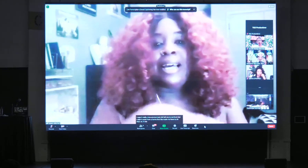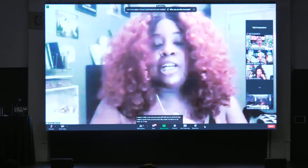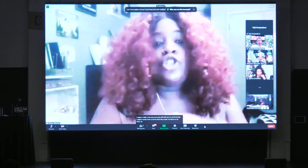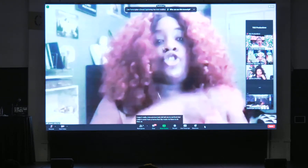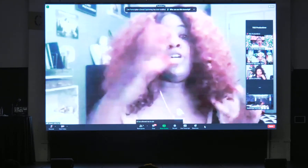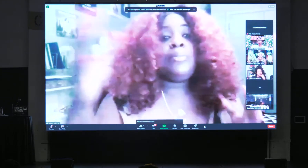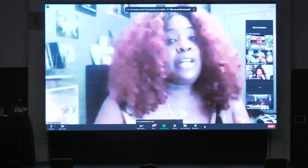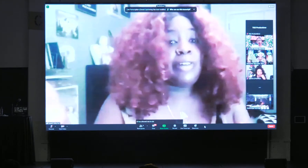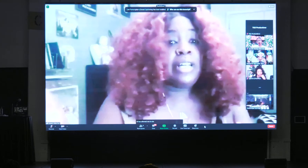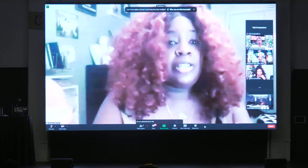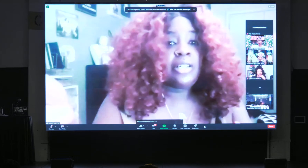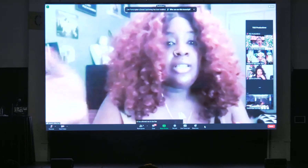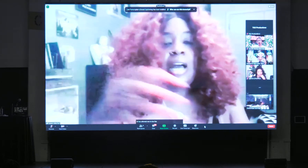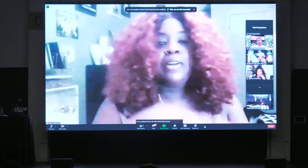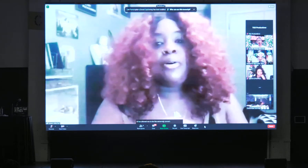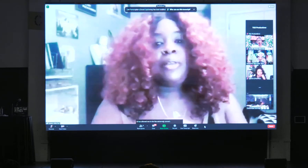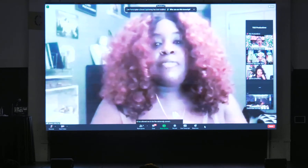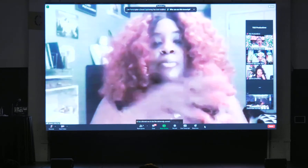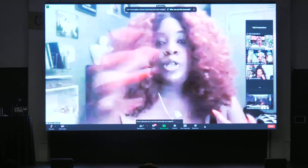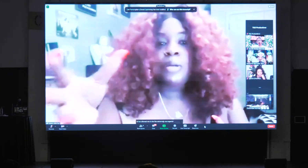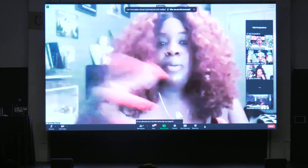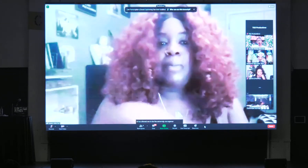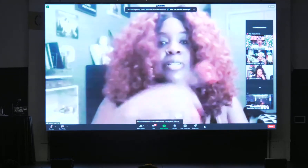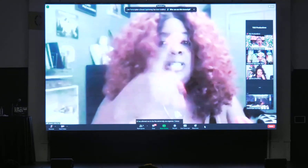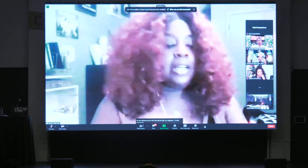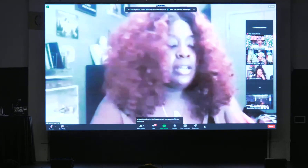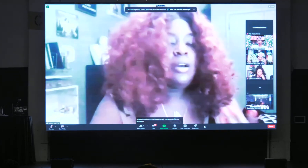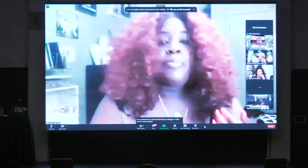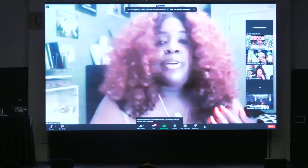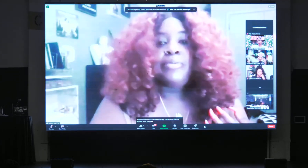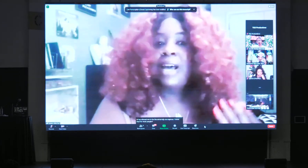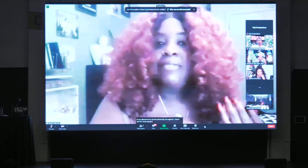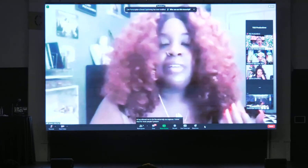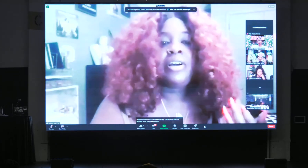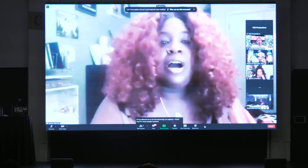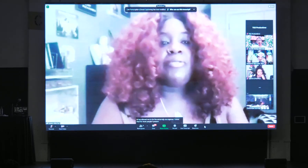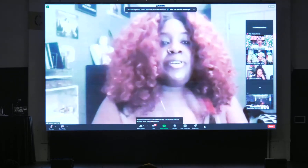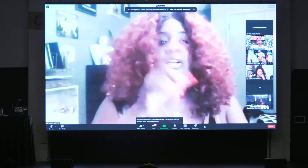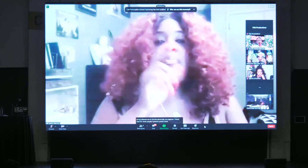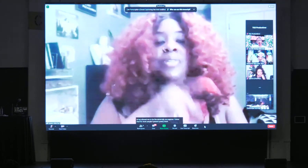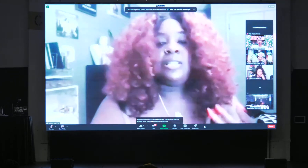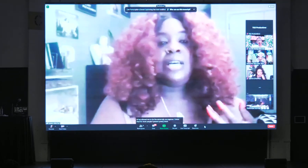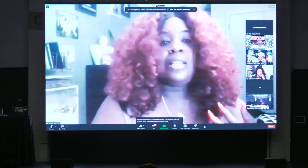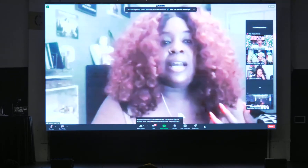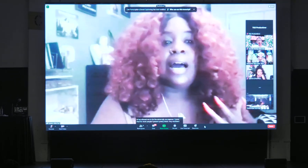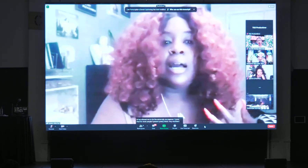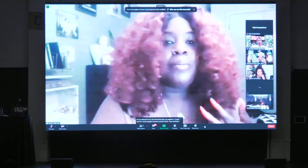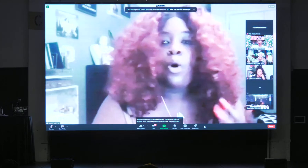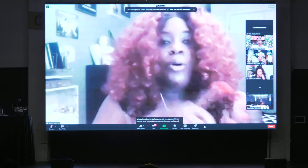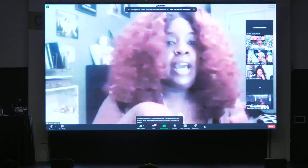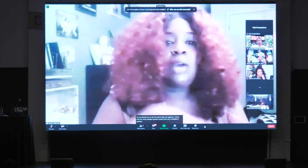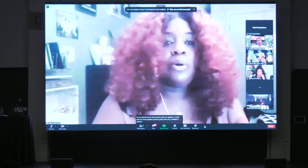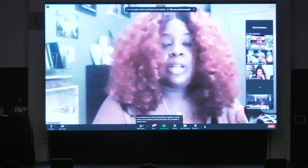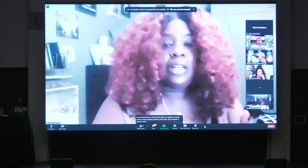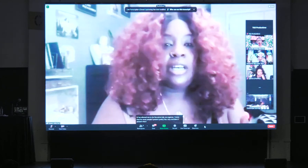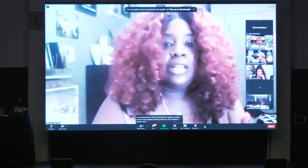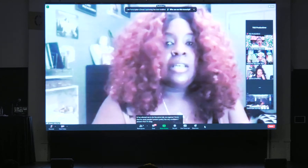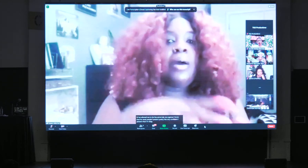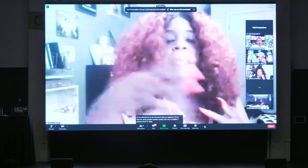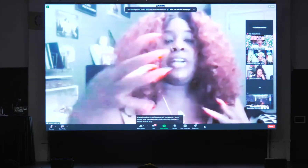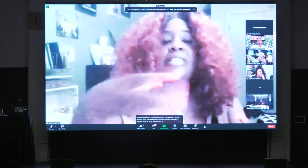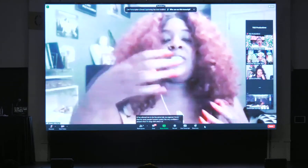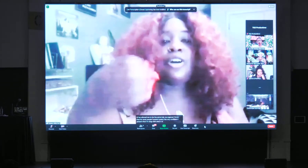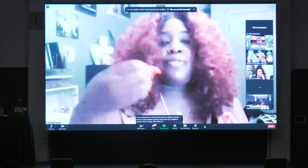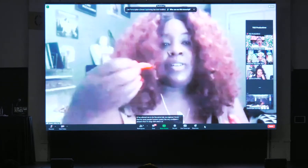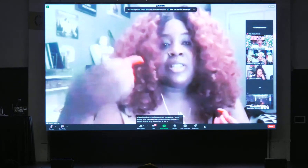be like extremely courageous. I know that for most people, I present pretty like very confident. I present that I'm okay with what it is,